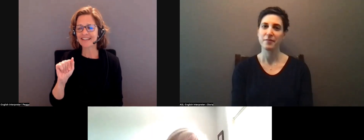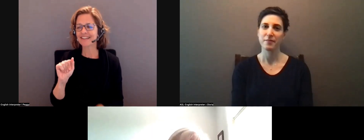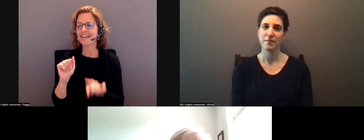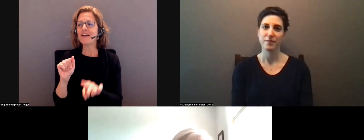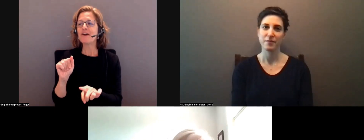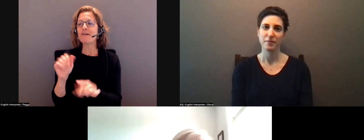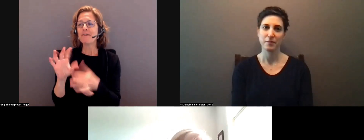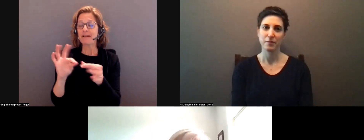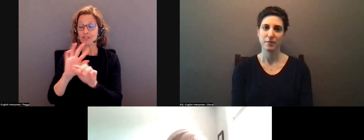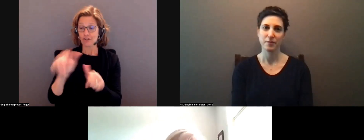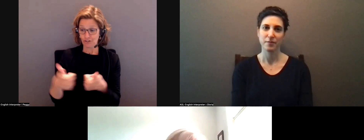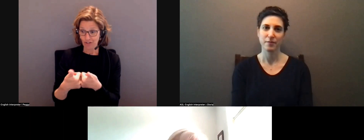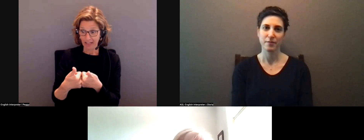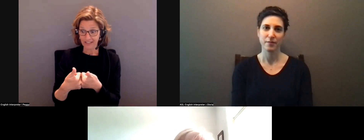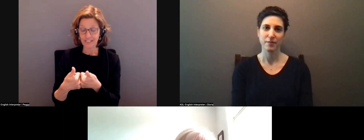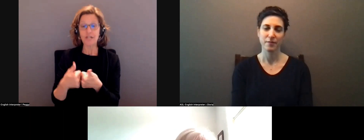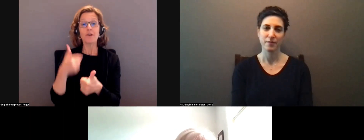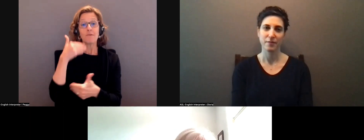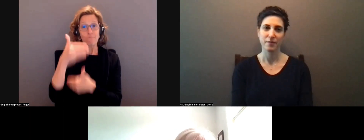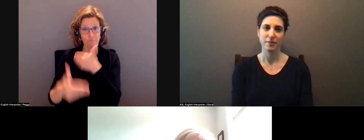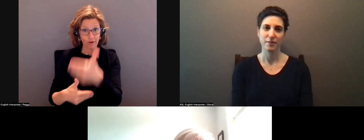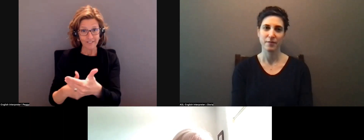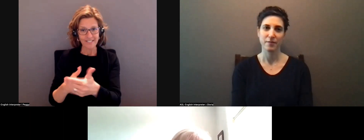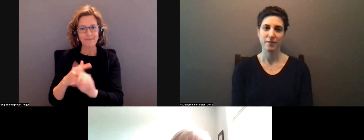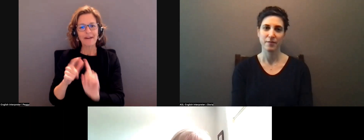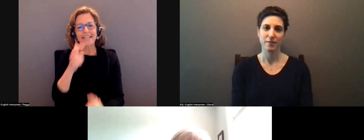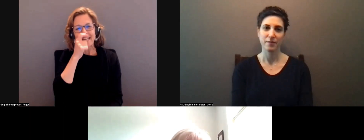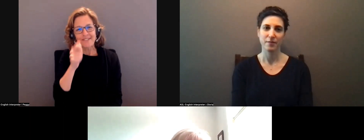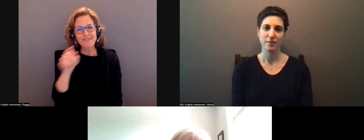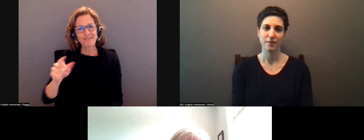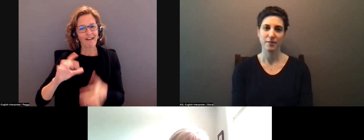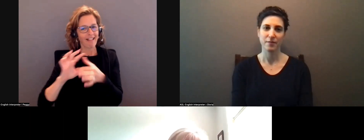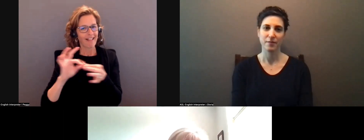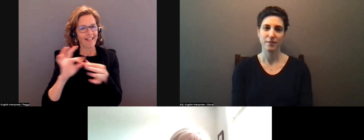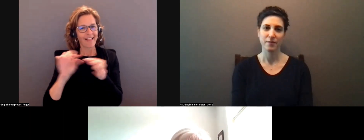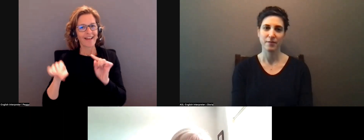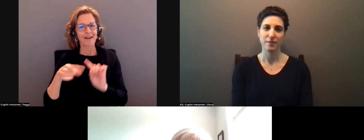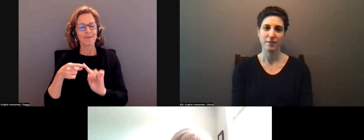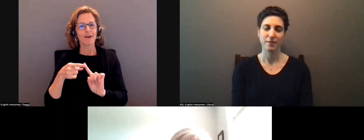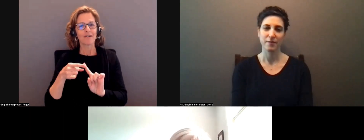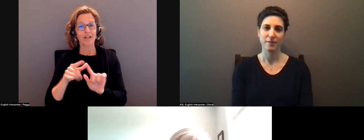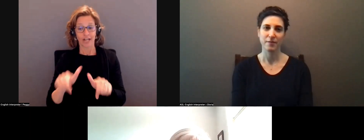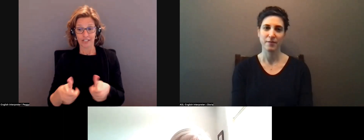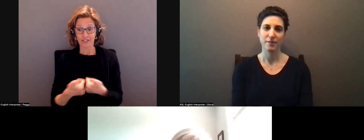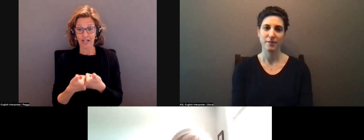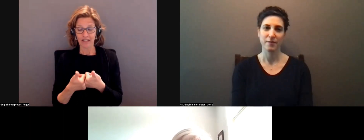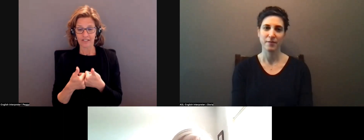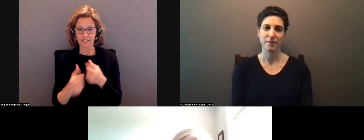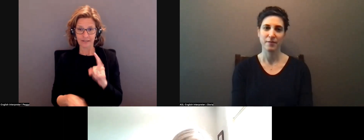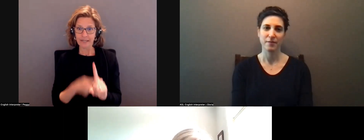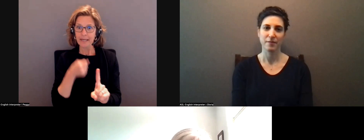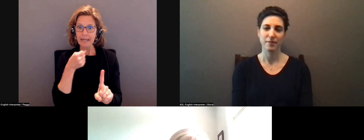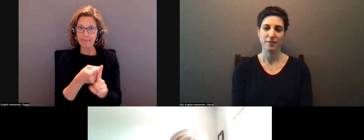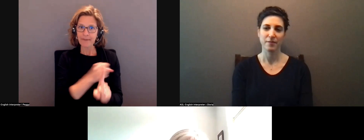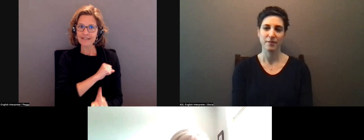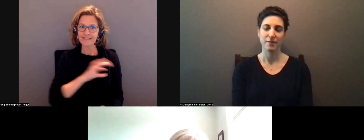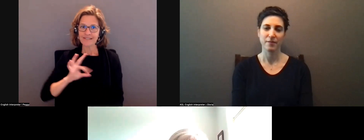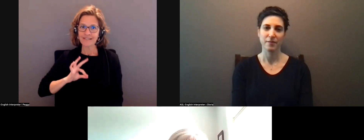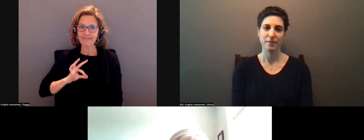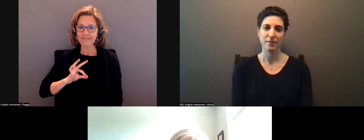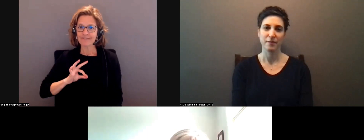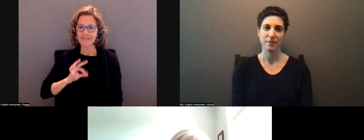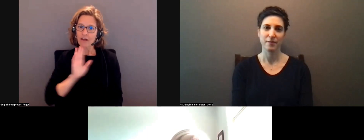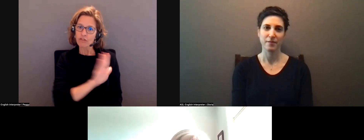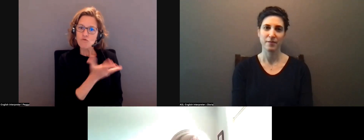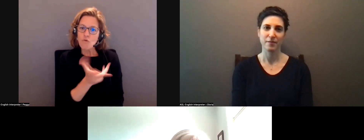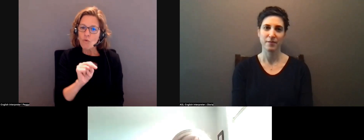challenge with the process, but it's also interesting you touched in the last part about how that challenge impacted like the staff and their comfort